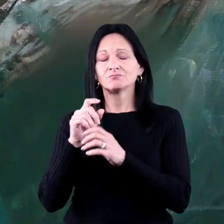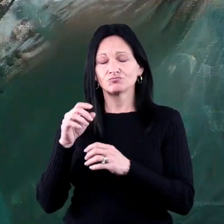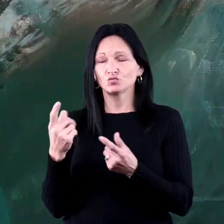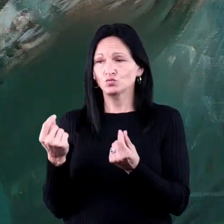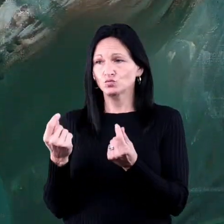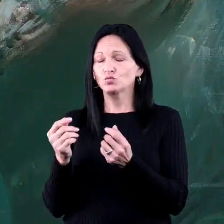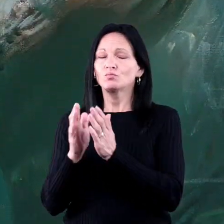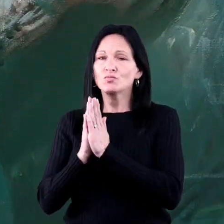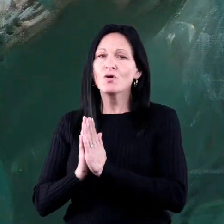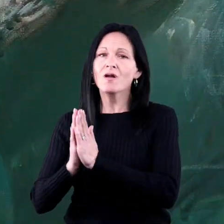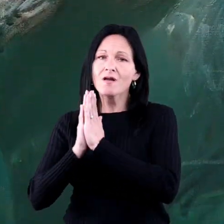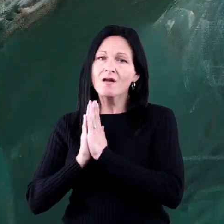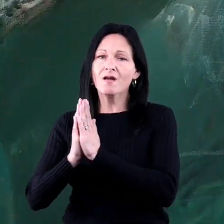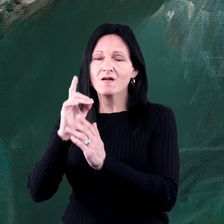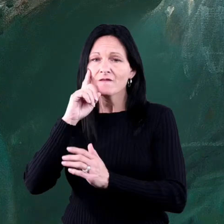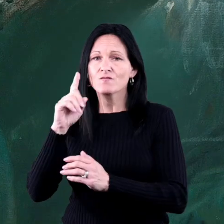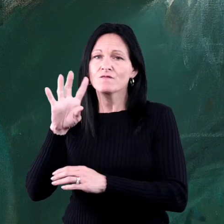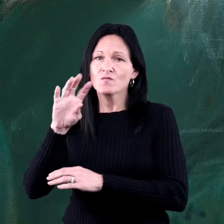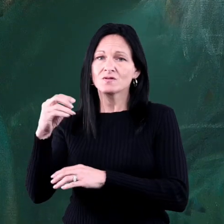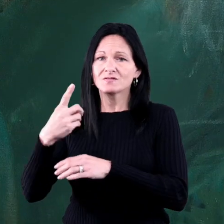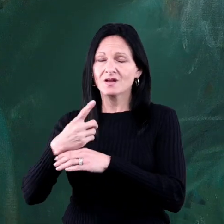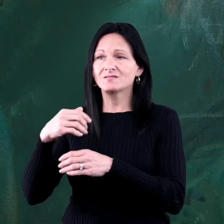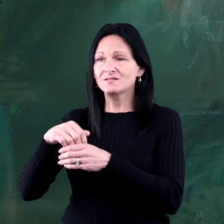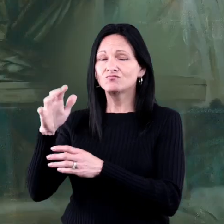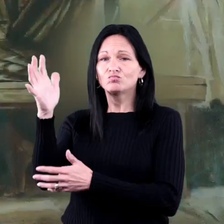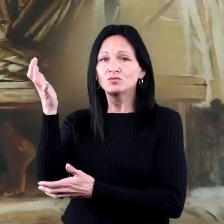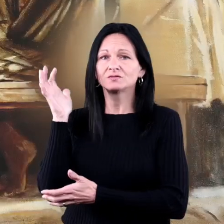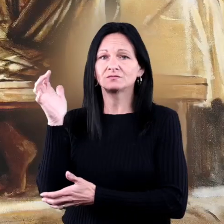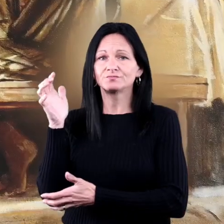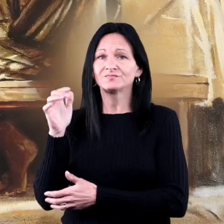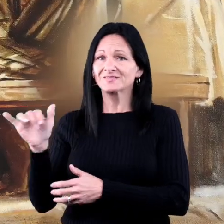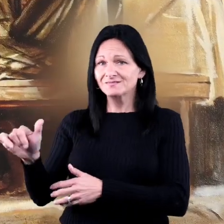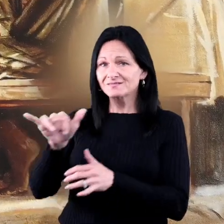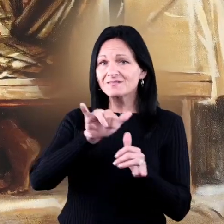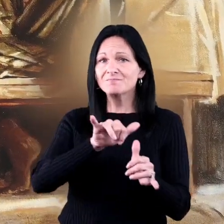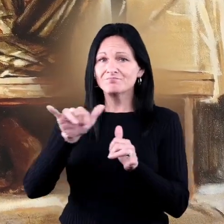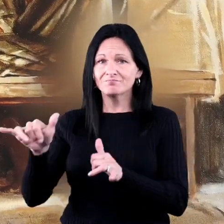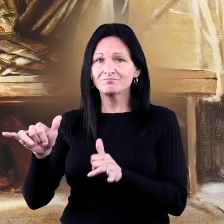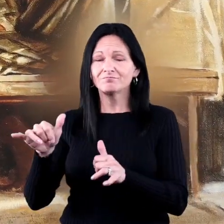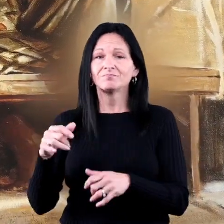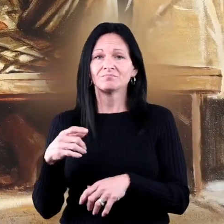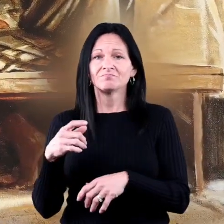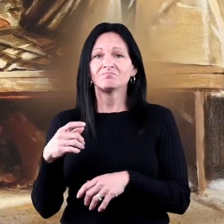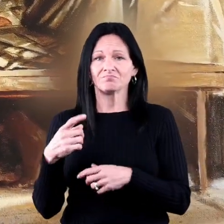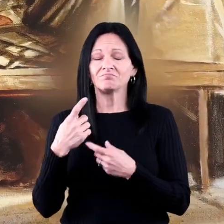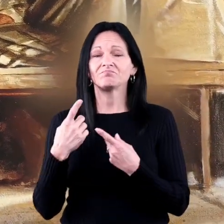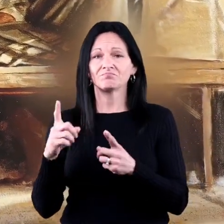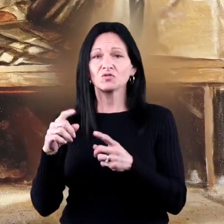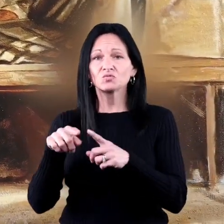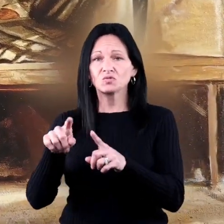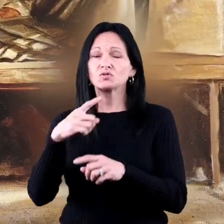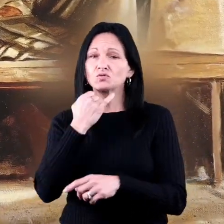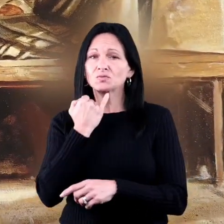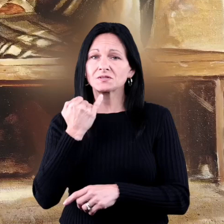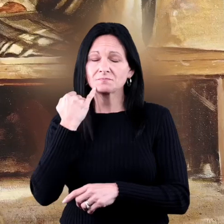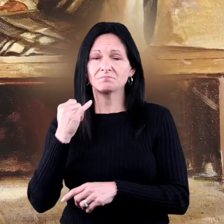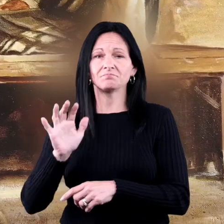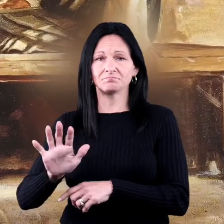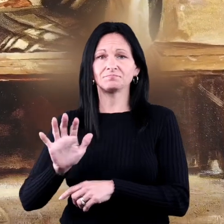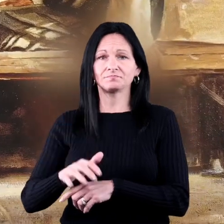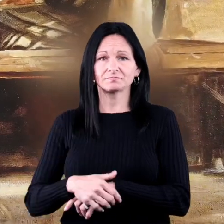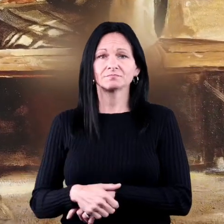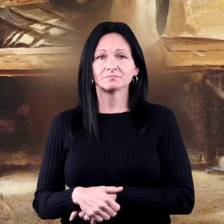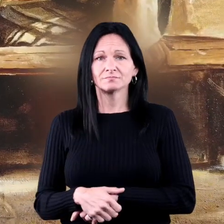spent praying and fasting in the wilderness just before his public ministry in Jerusalem and the regions